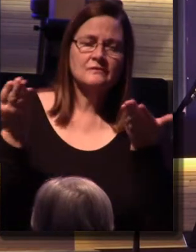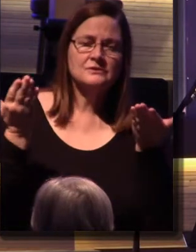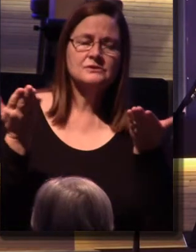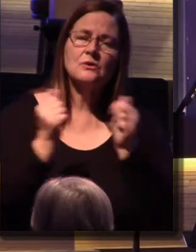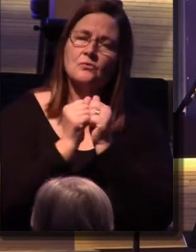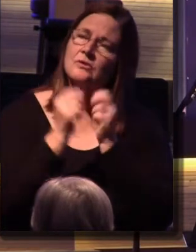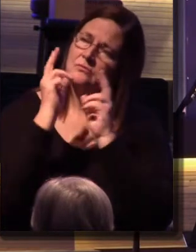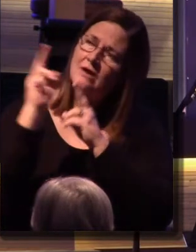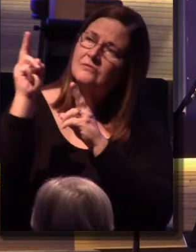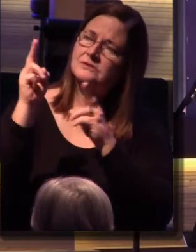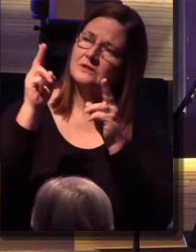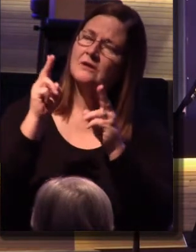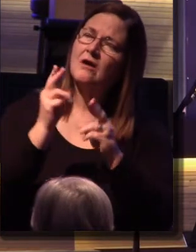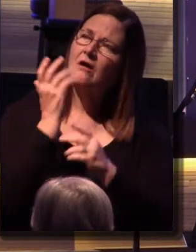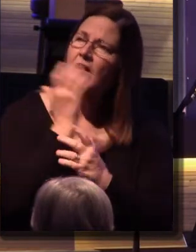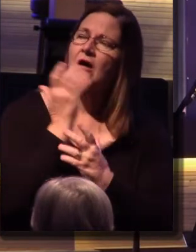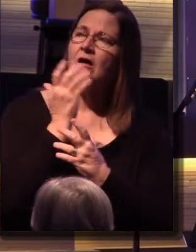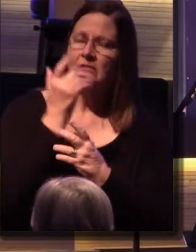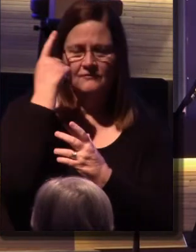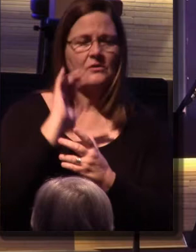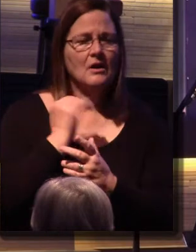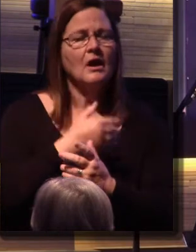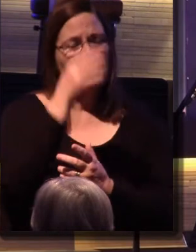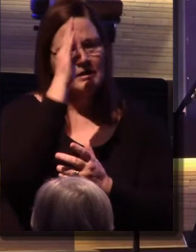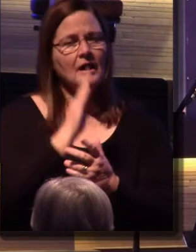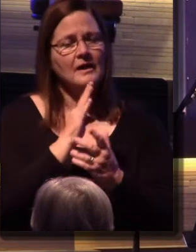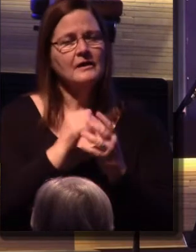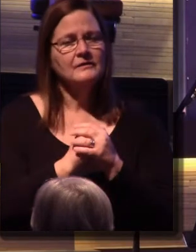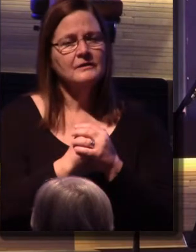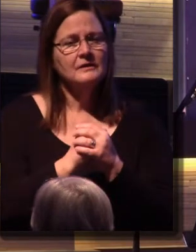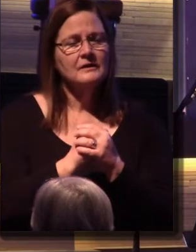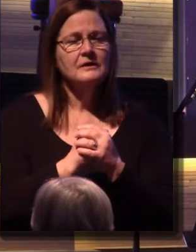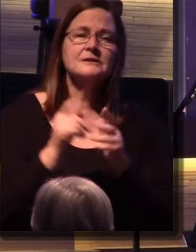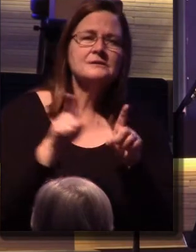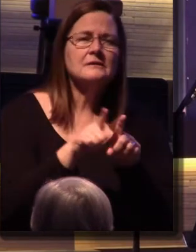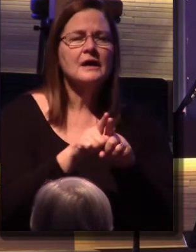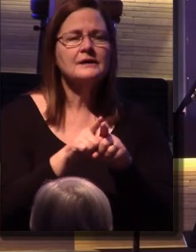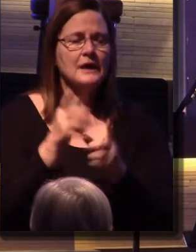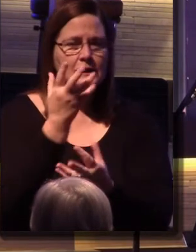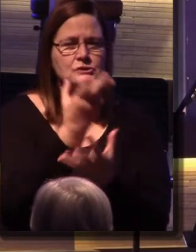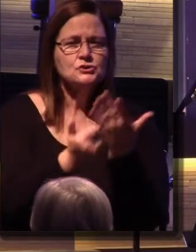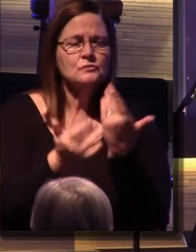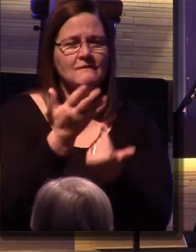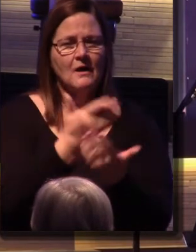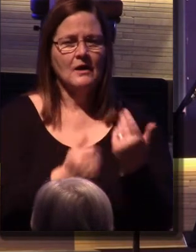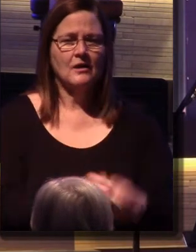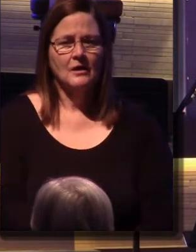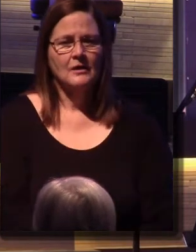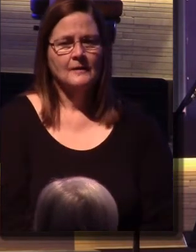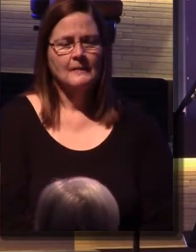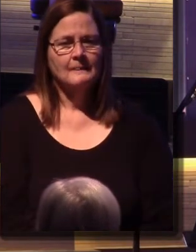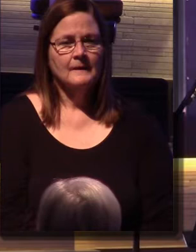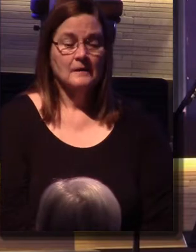service with reverence and awe, for our God is a consuming fire. You think maybe he knew